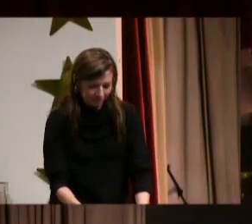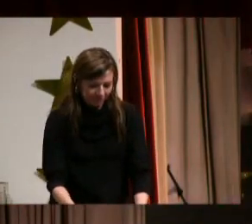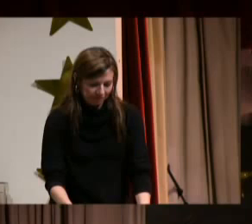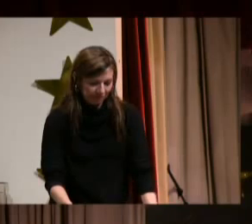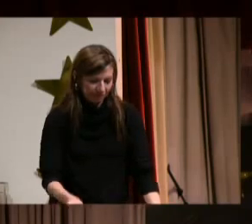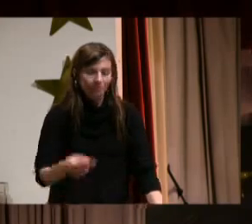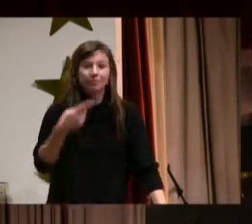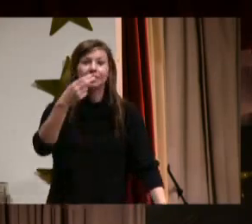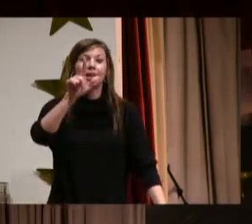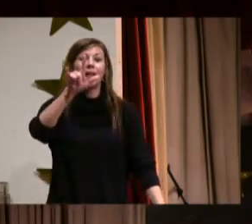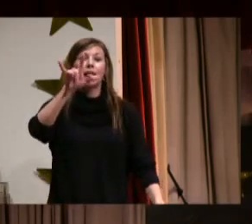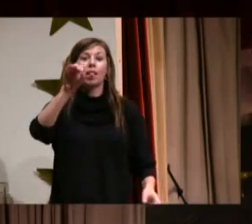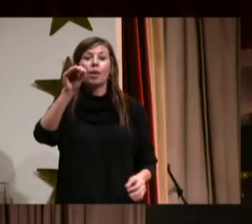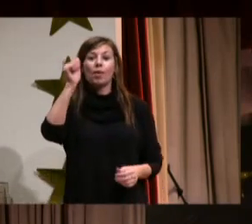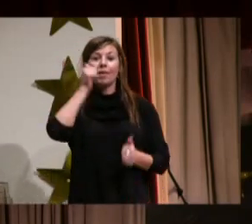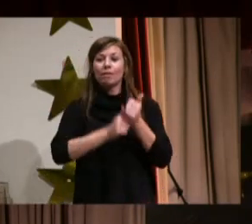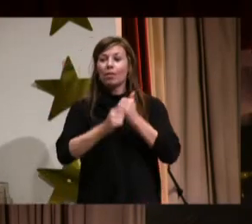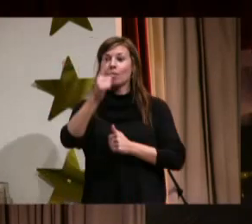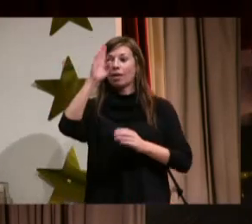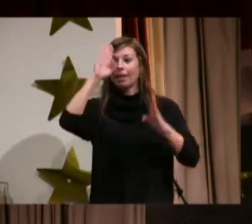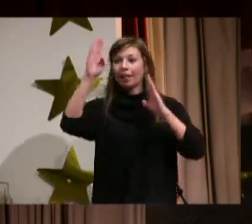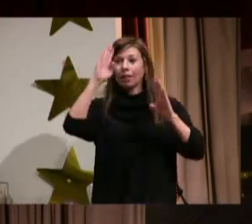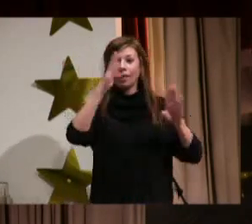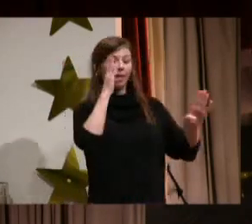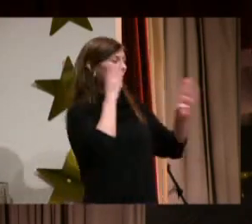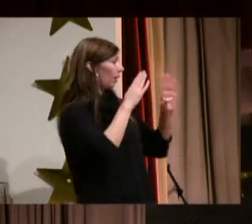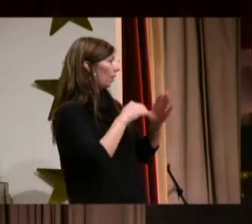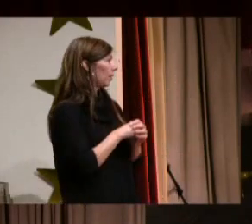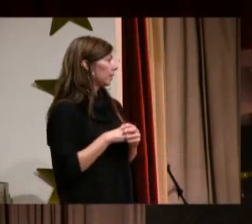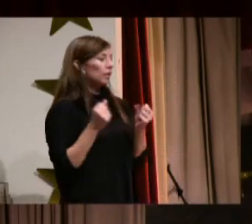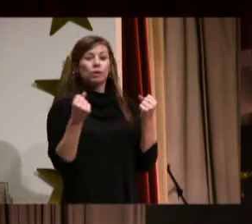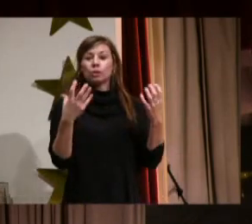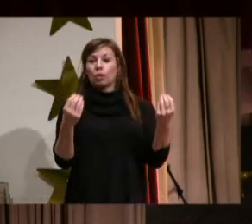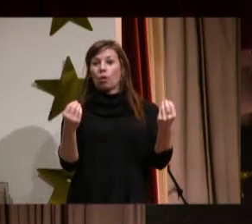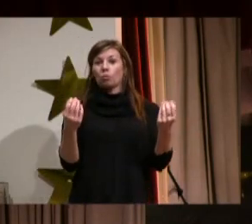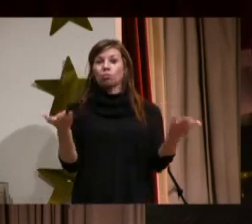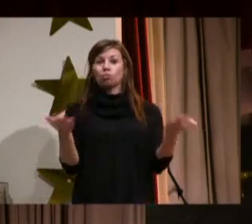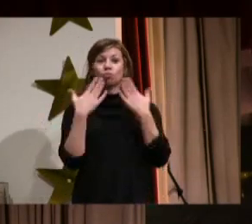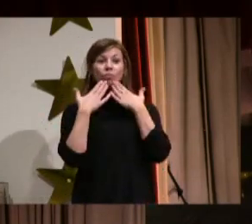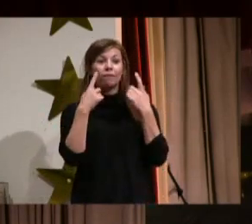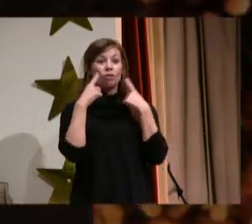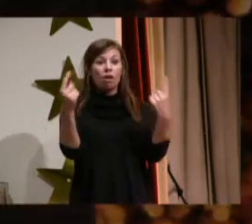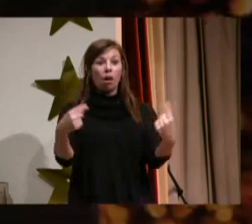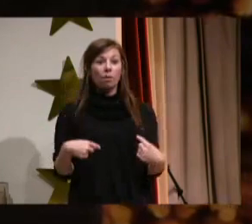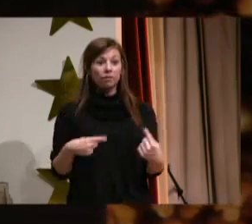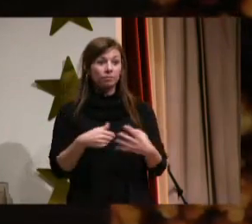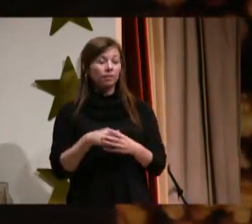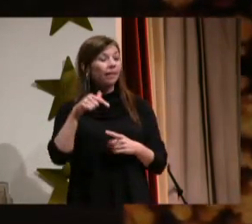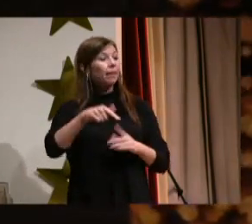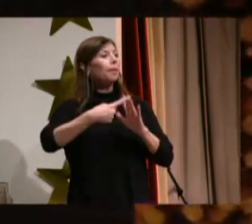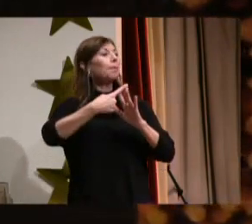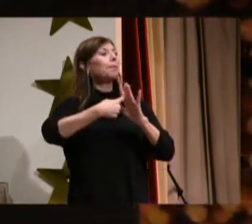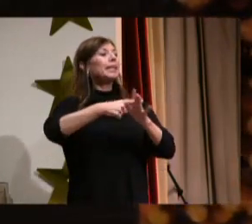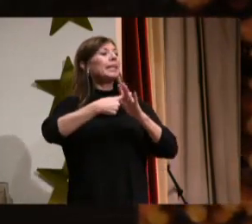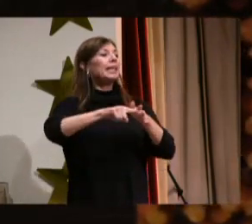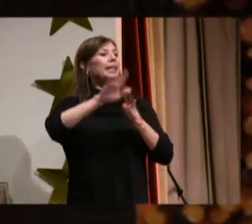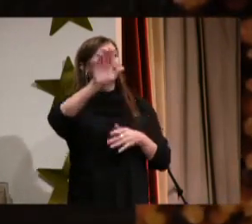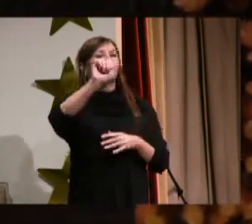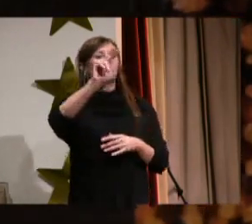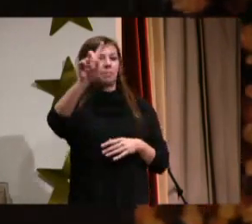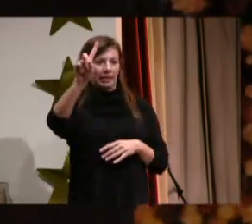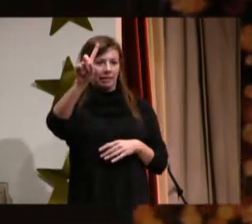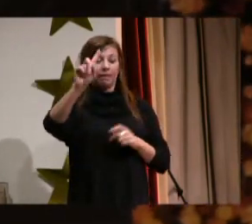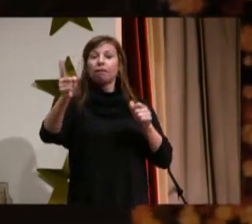Hello, everyone. So, thanks for coming tonight. This is the beginning band, and